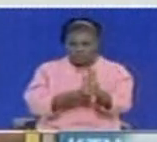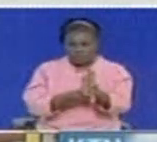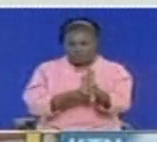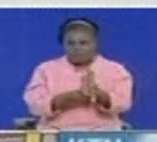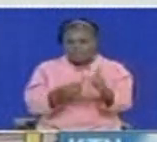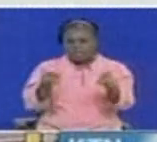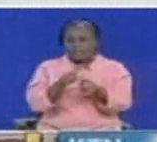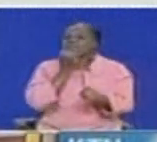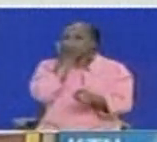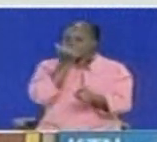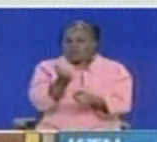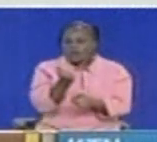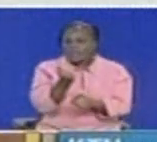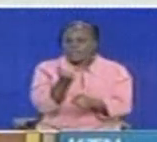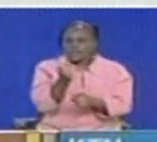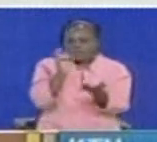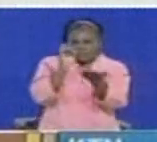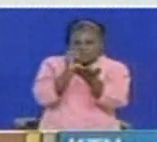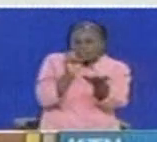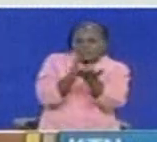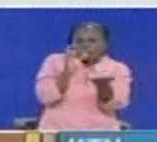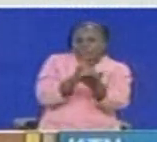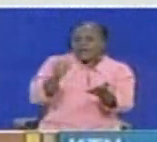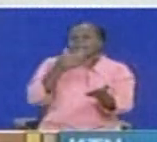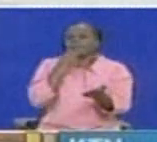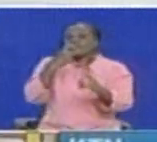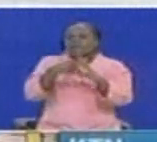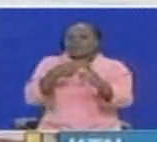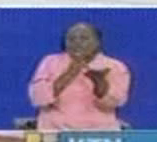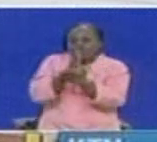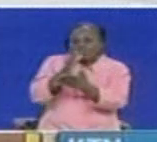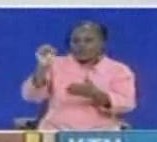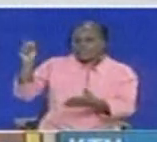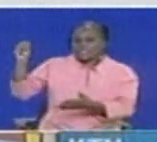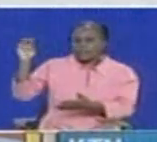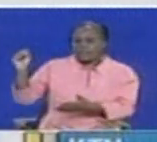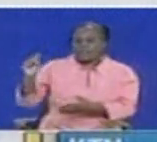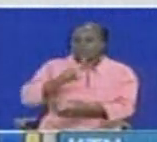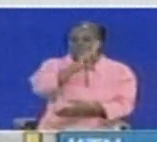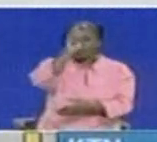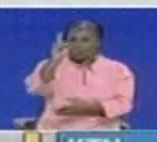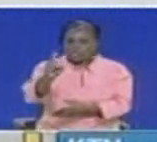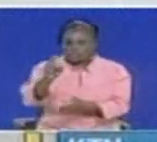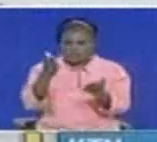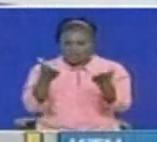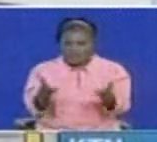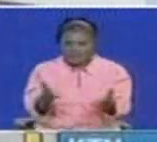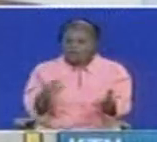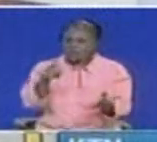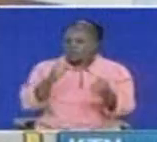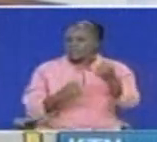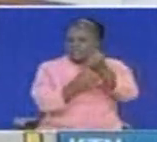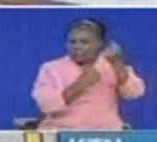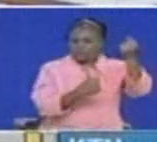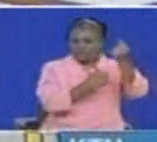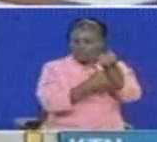dismissing Kiplima Rugut via text message, rather. That's right. And the question we're asking you on our big queue tonight, do you